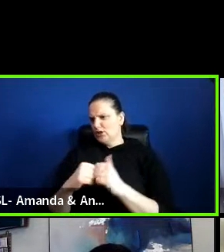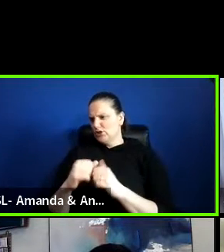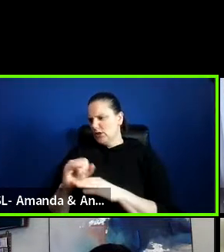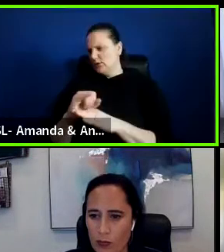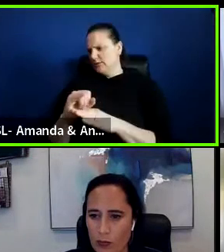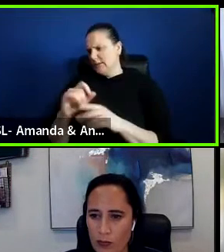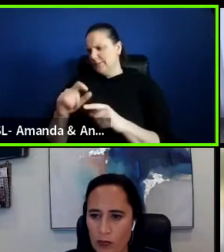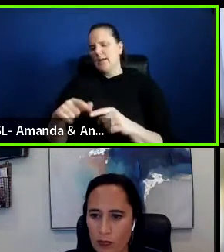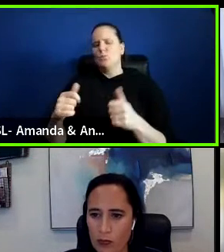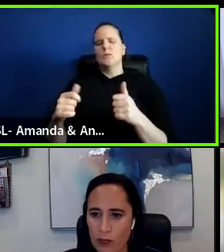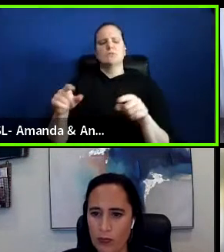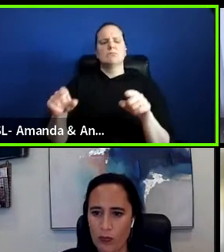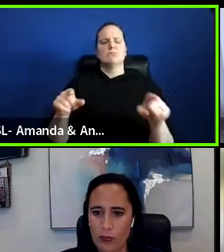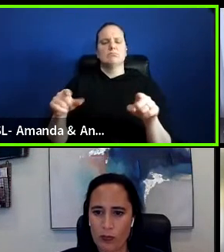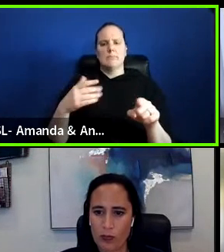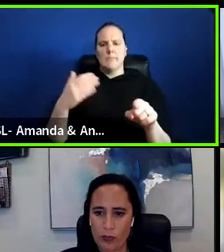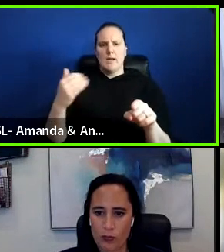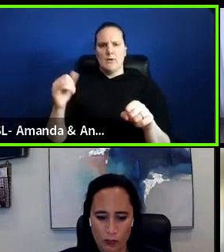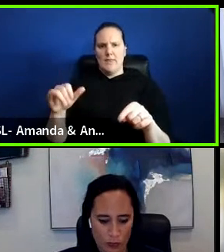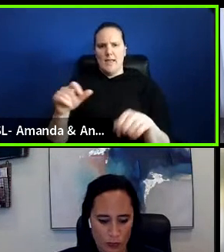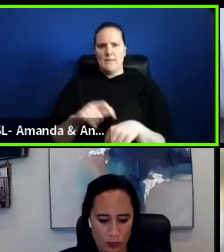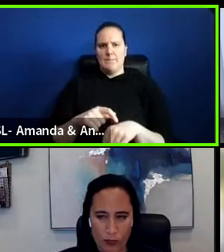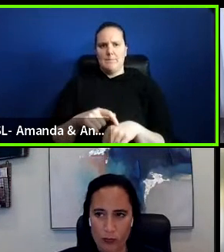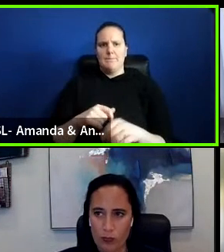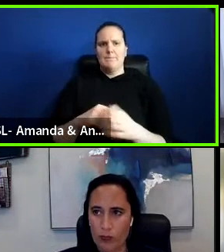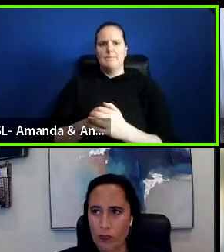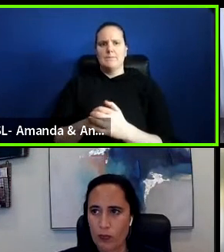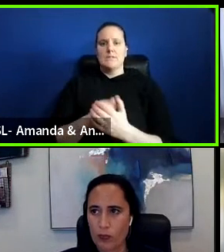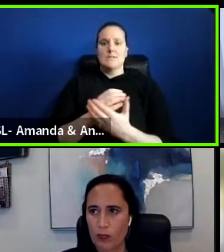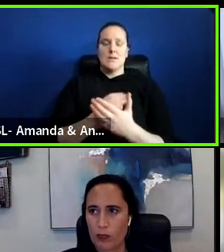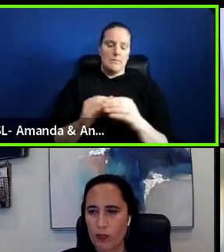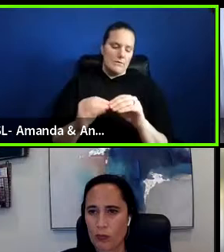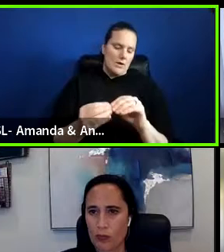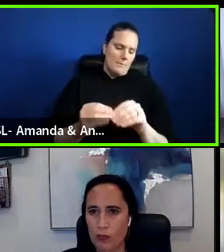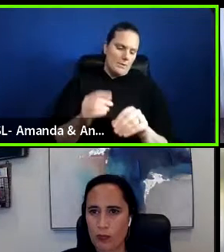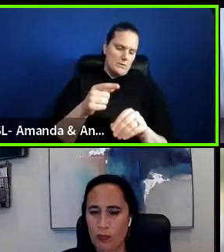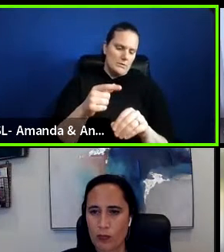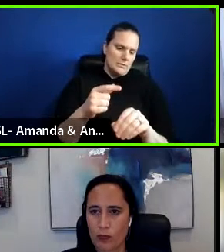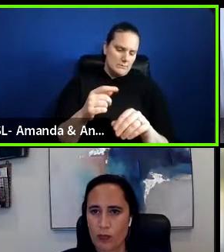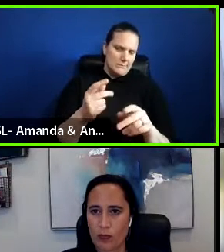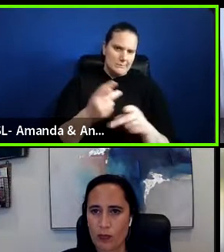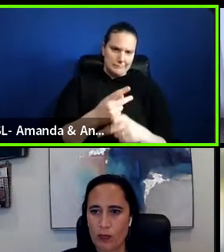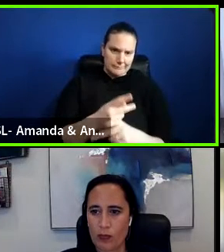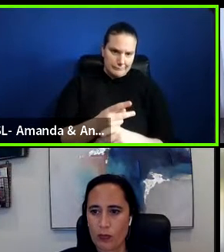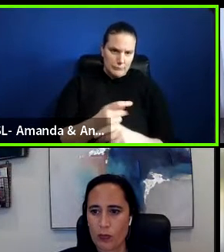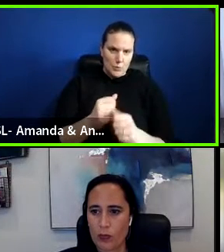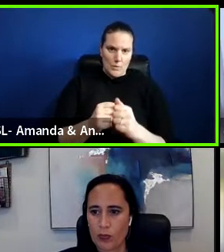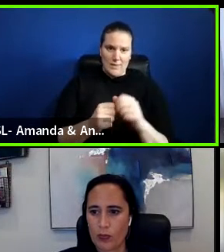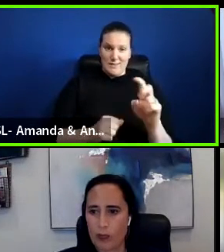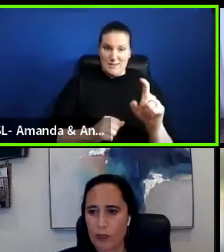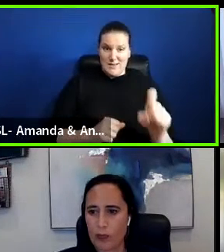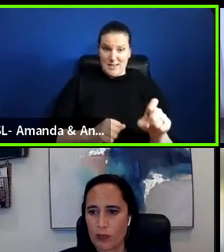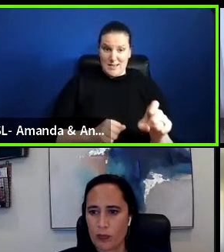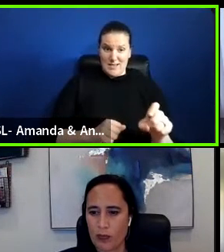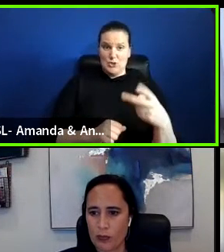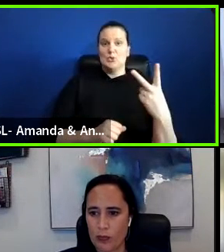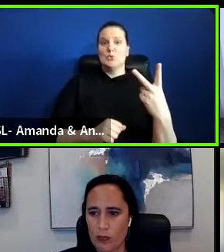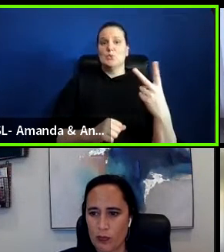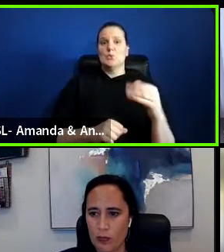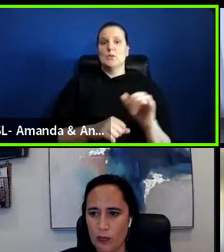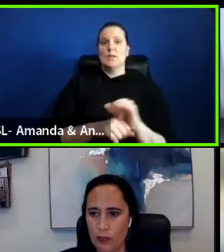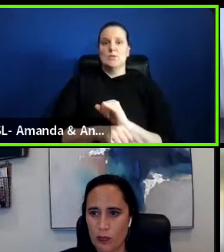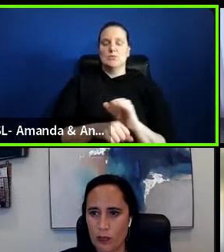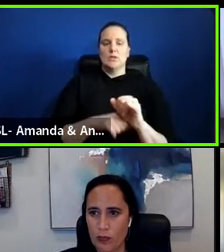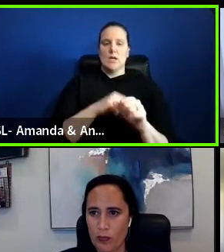doing better at the time. And so in some of your numbers, your calculations about need, if you've got two industries that